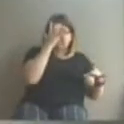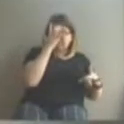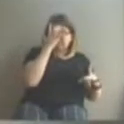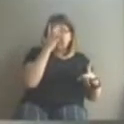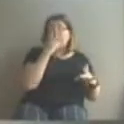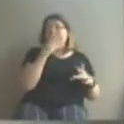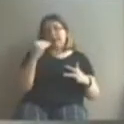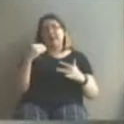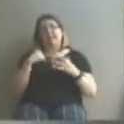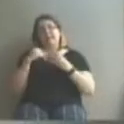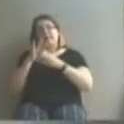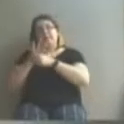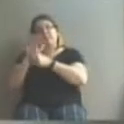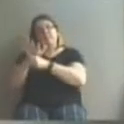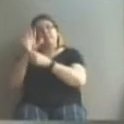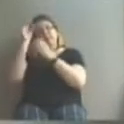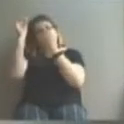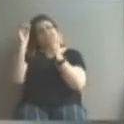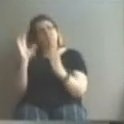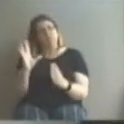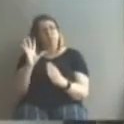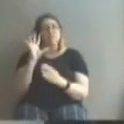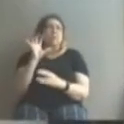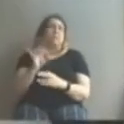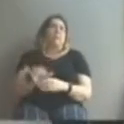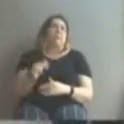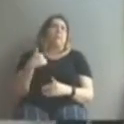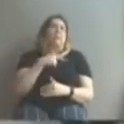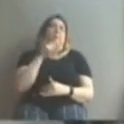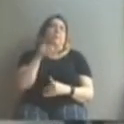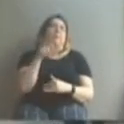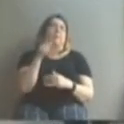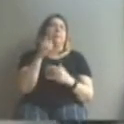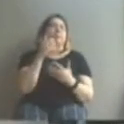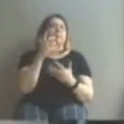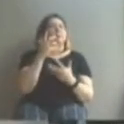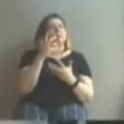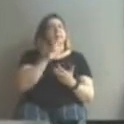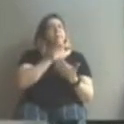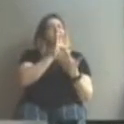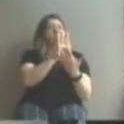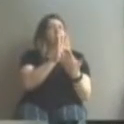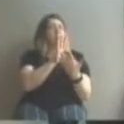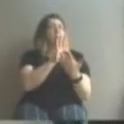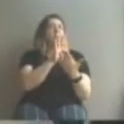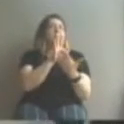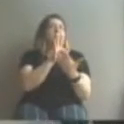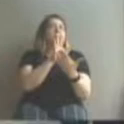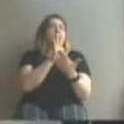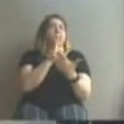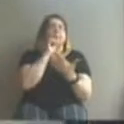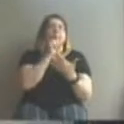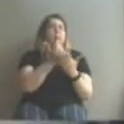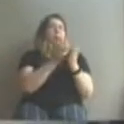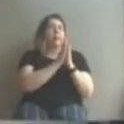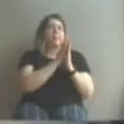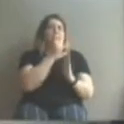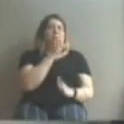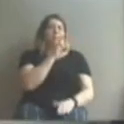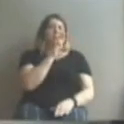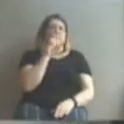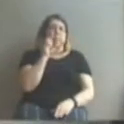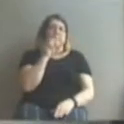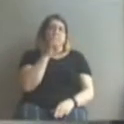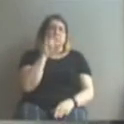know, the teachers that they need. So I think that's a question that we have to address, and not ask Dr. Razor